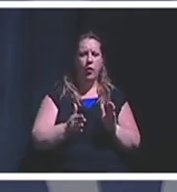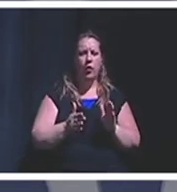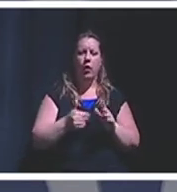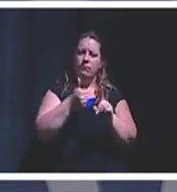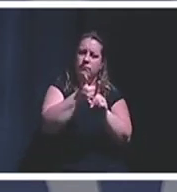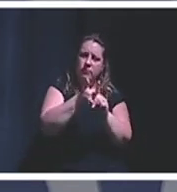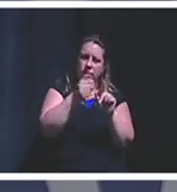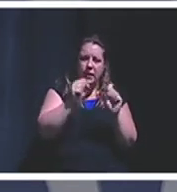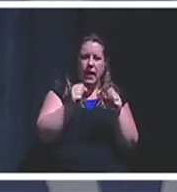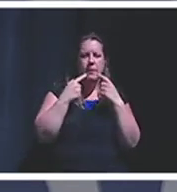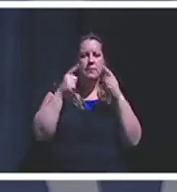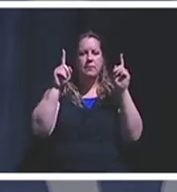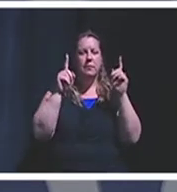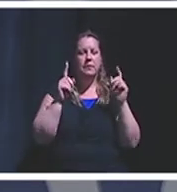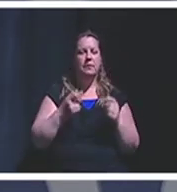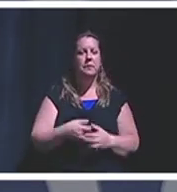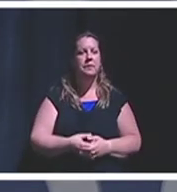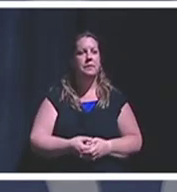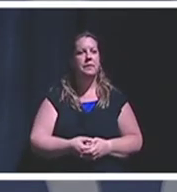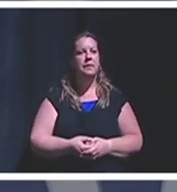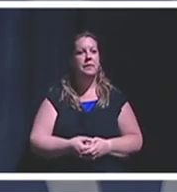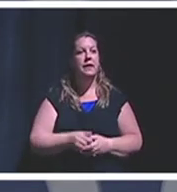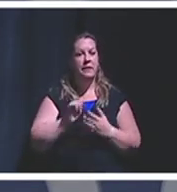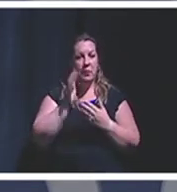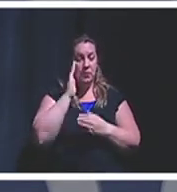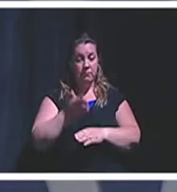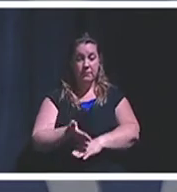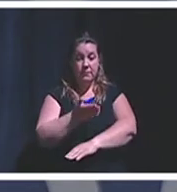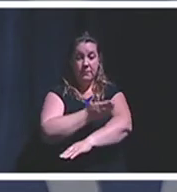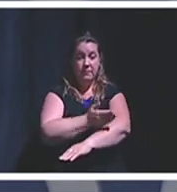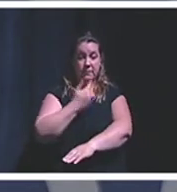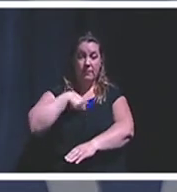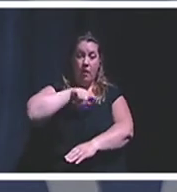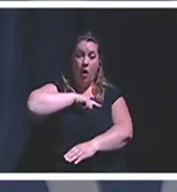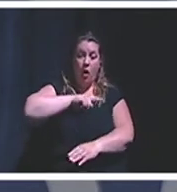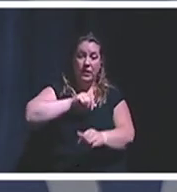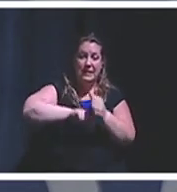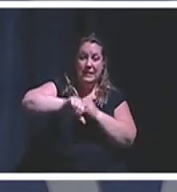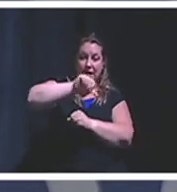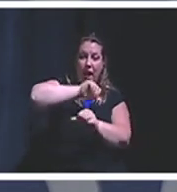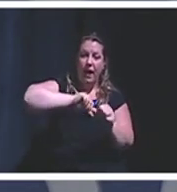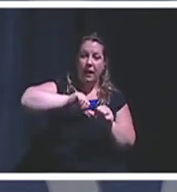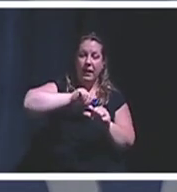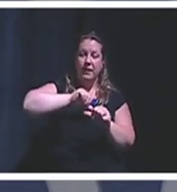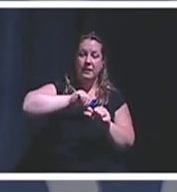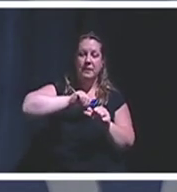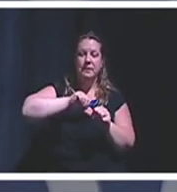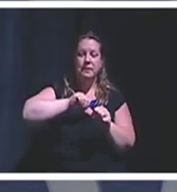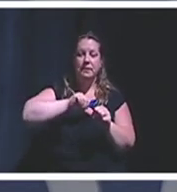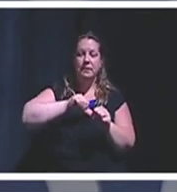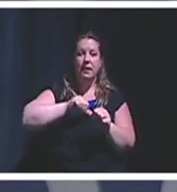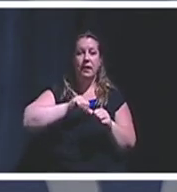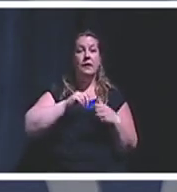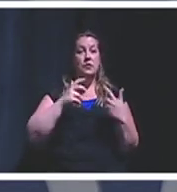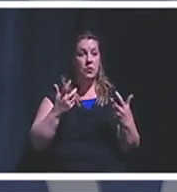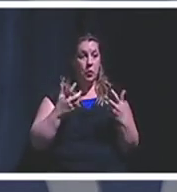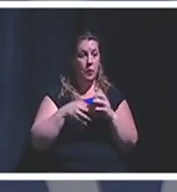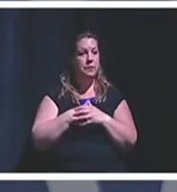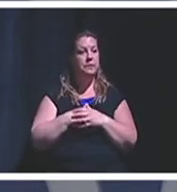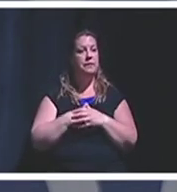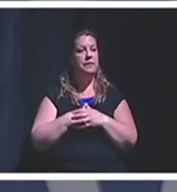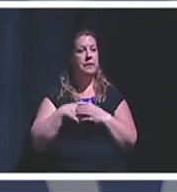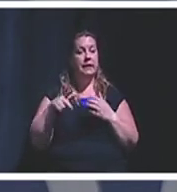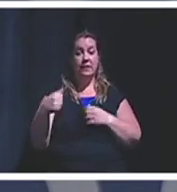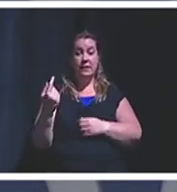be, that improves our society as a whole. With all of that said, graduates, today